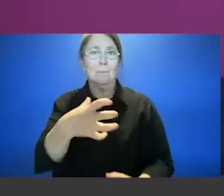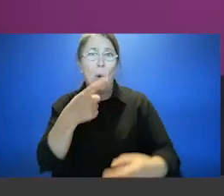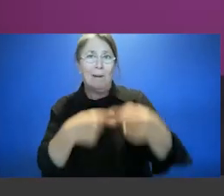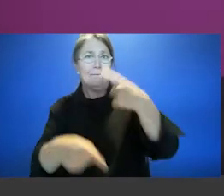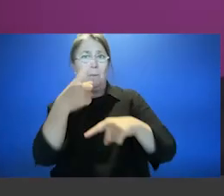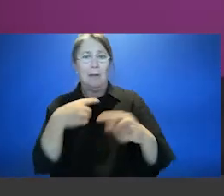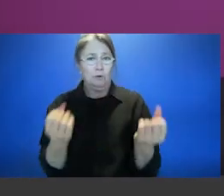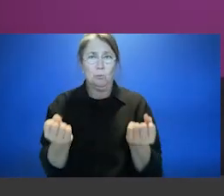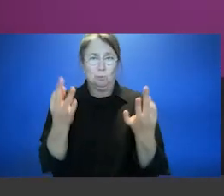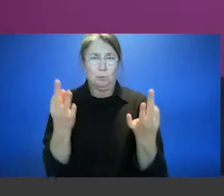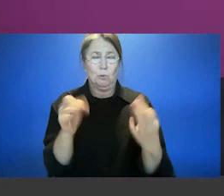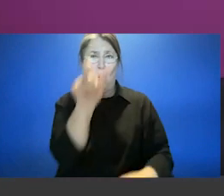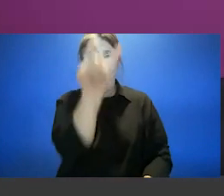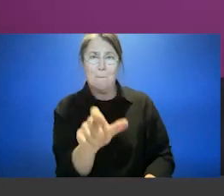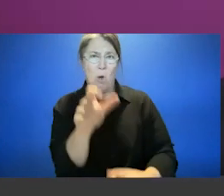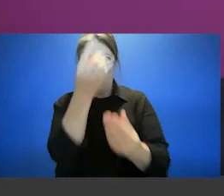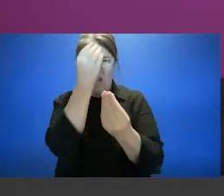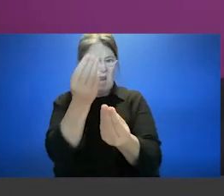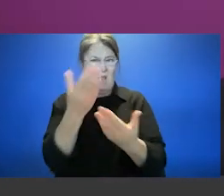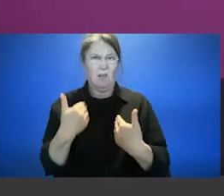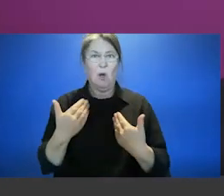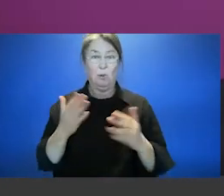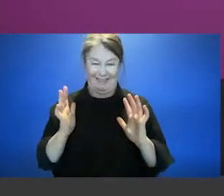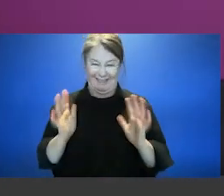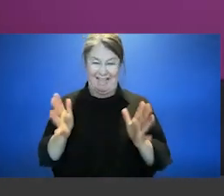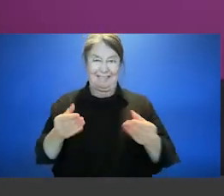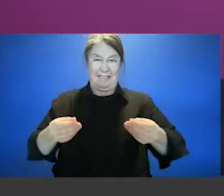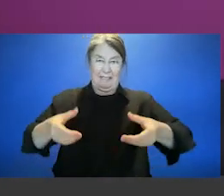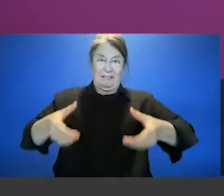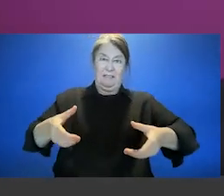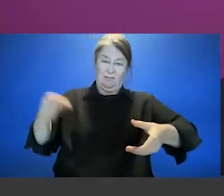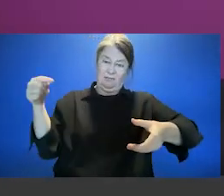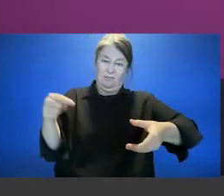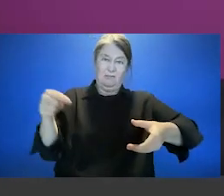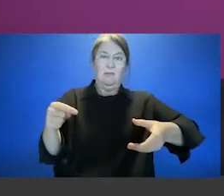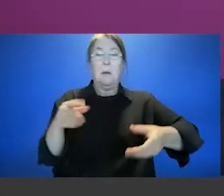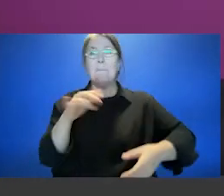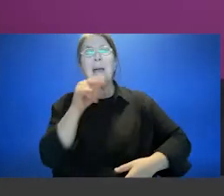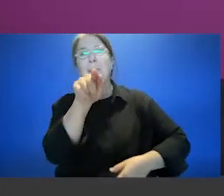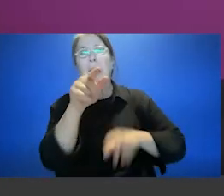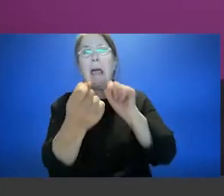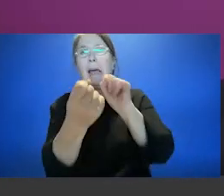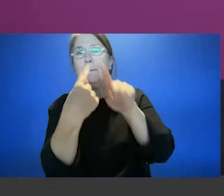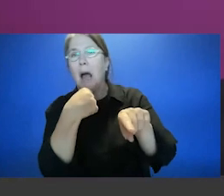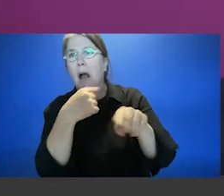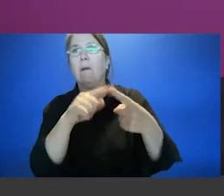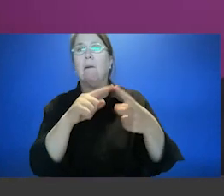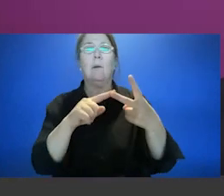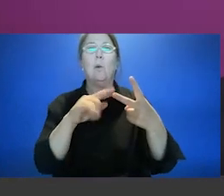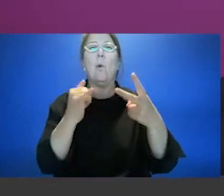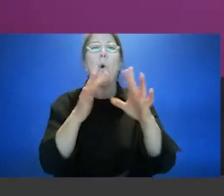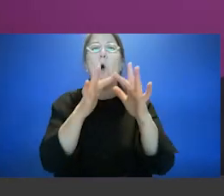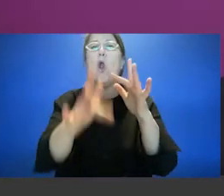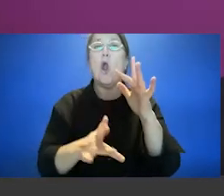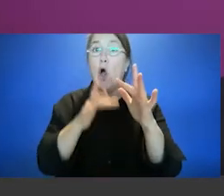IBAC tells us as such in their complaint, whether it's an email or they've used the online complaint, or it